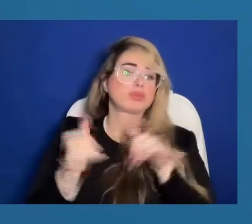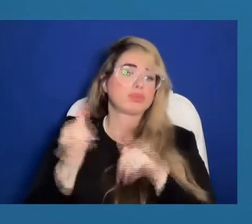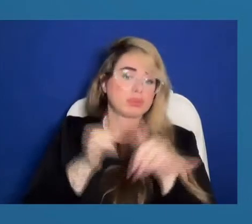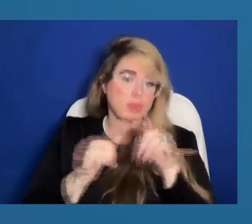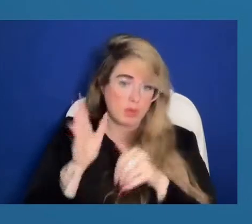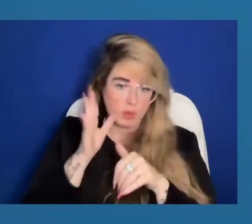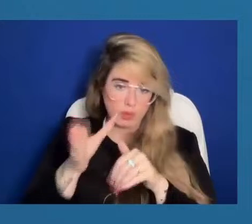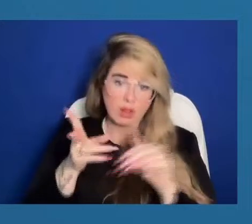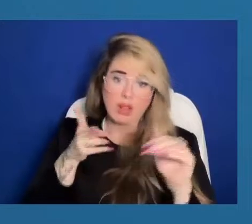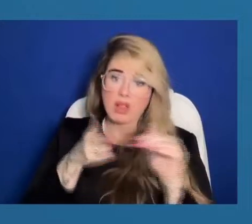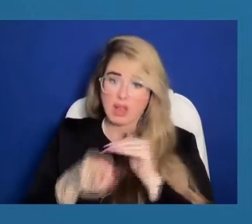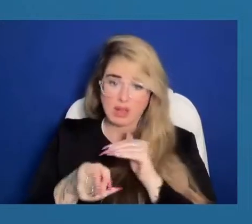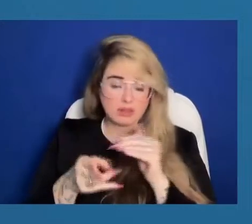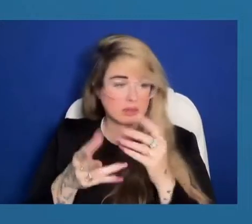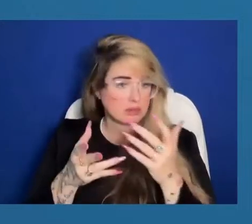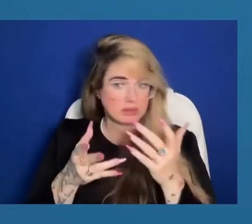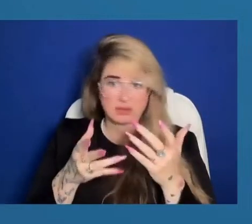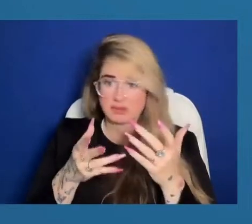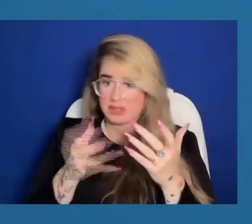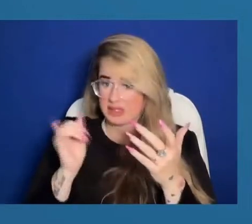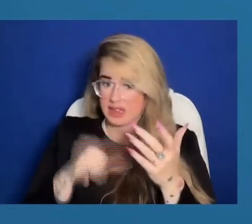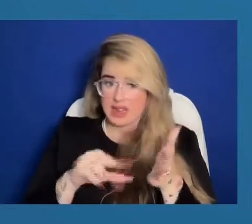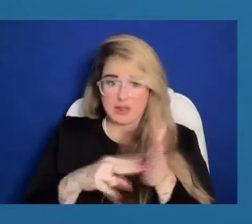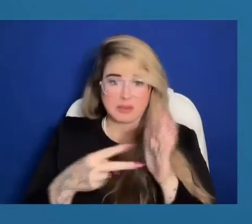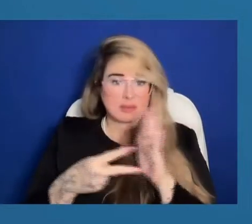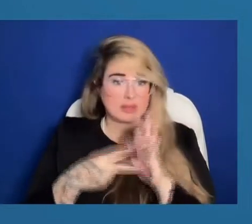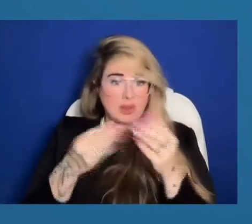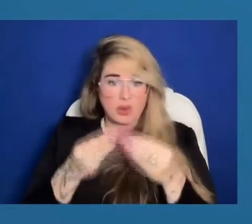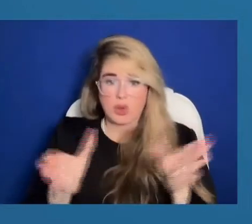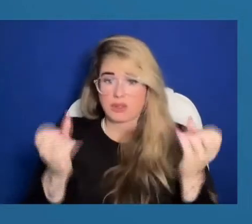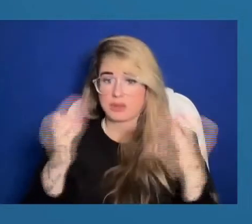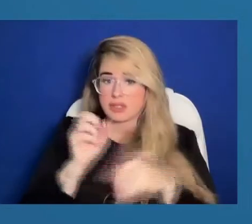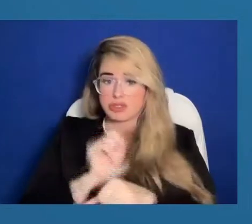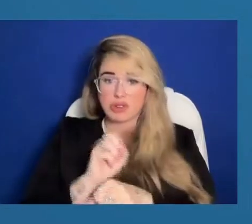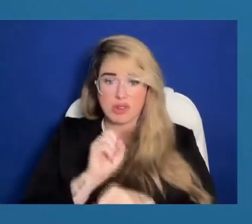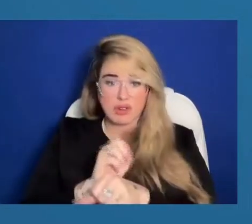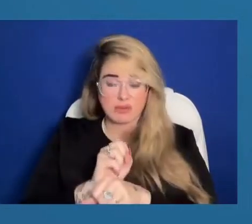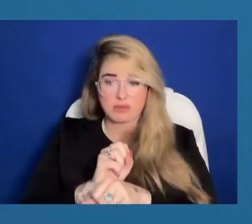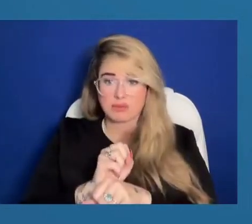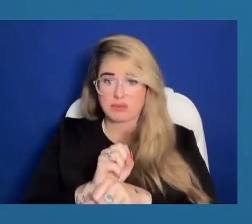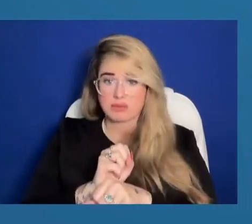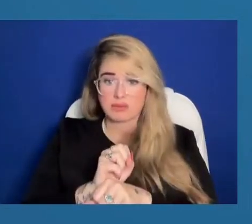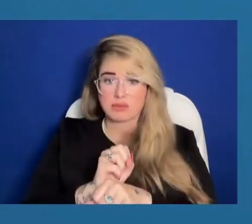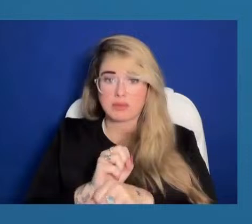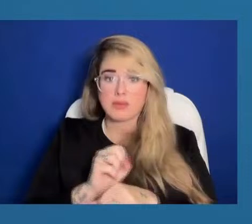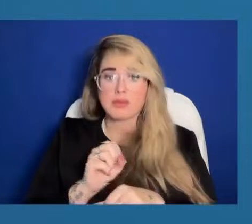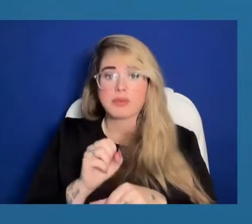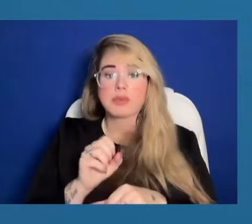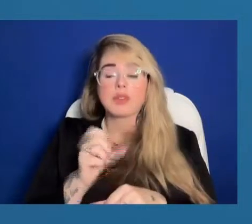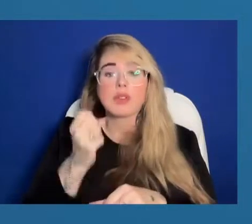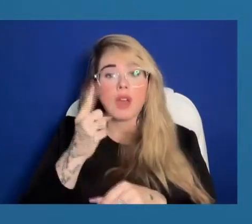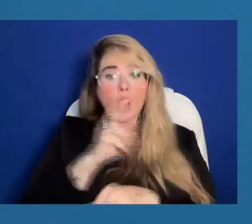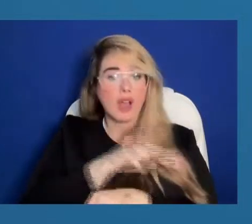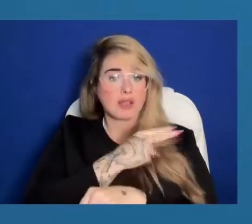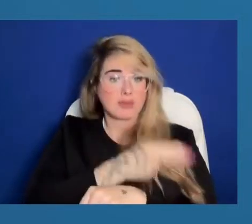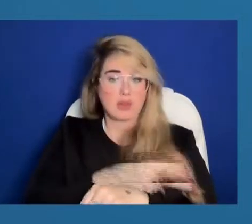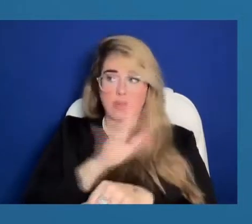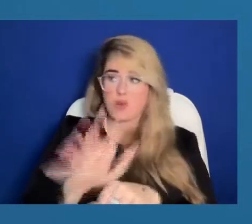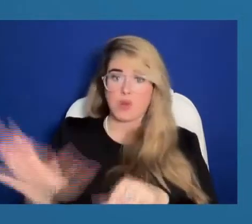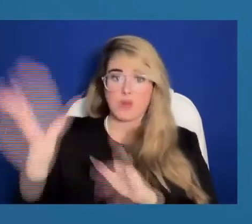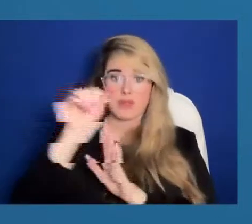cut deep. As a safety net institution, you don't have any fat. And hospitals across the